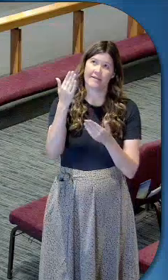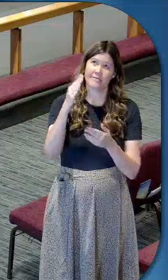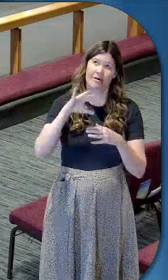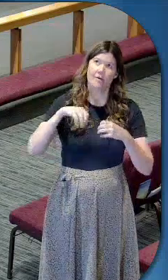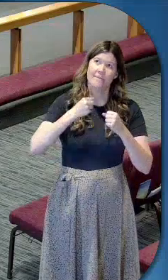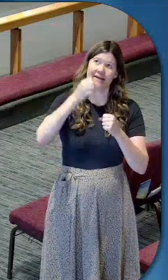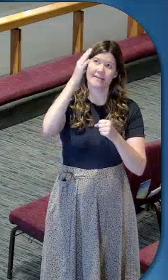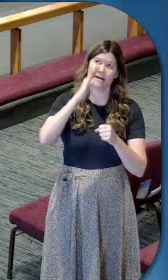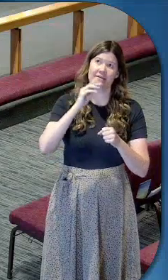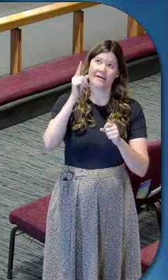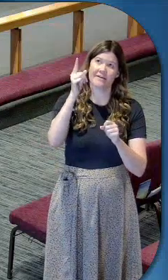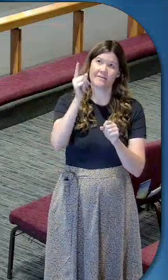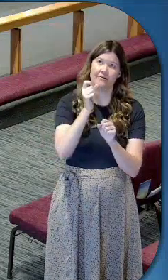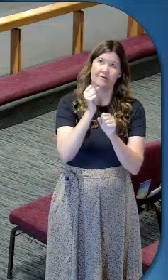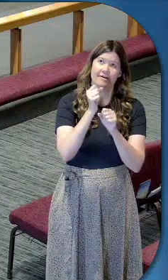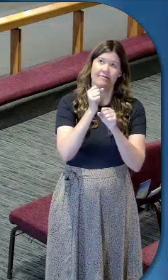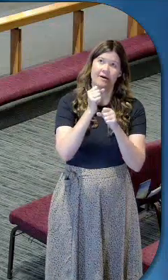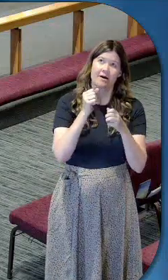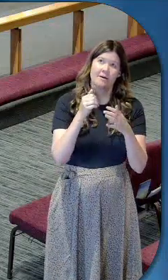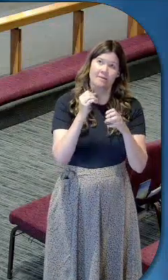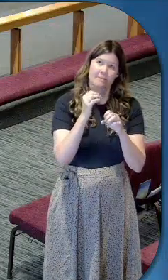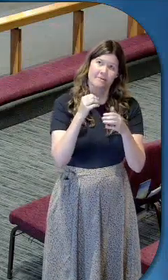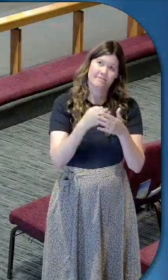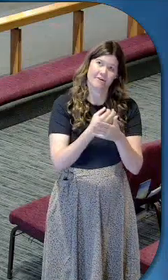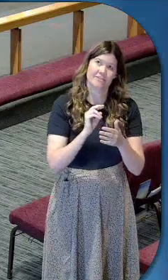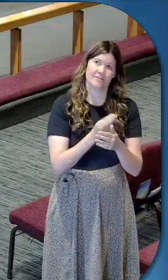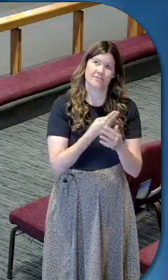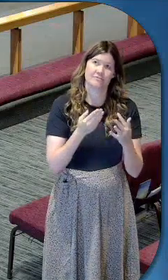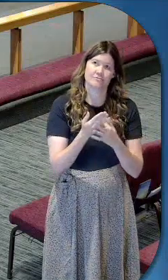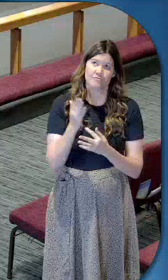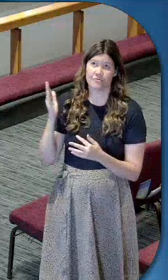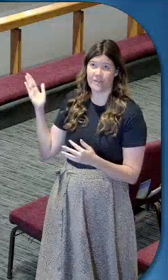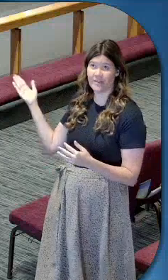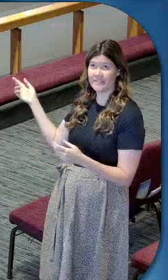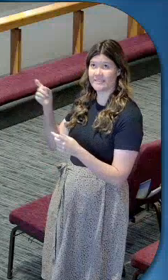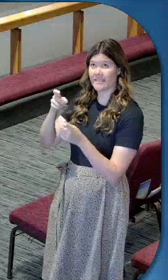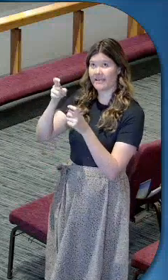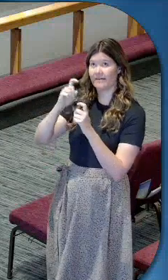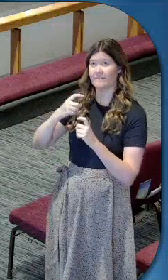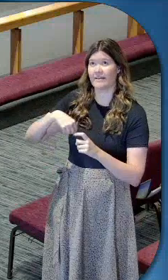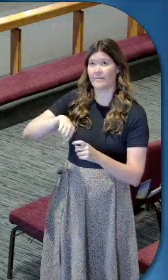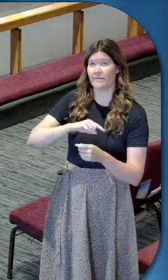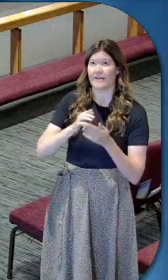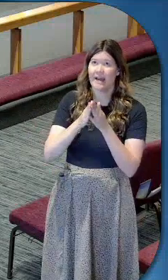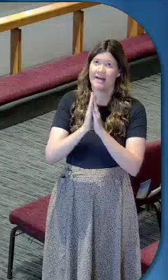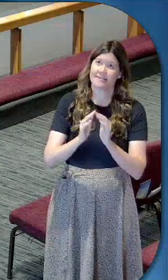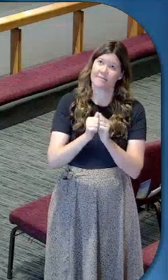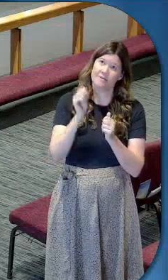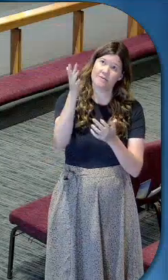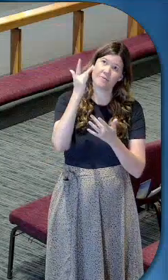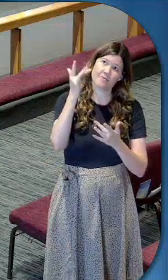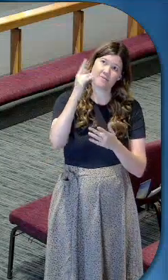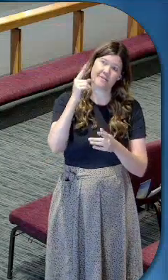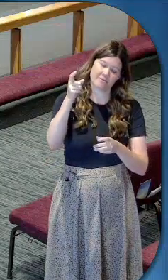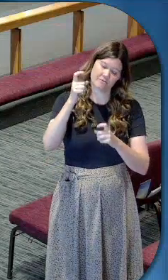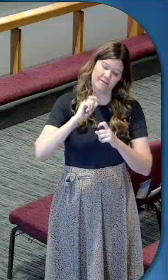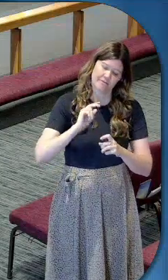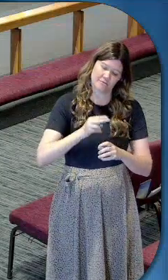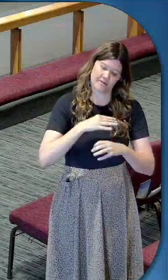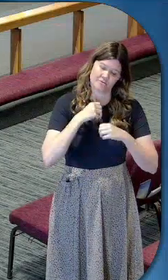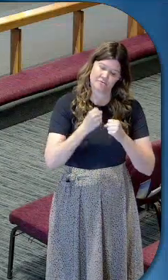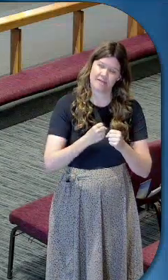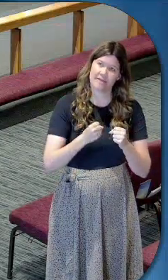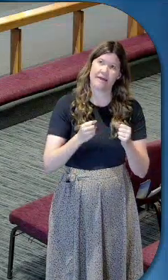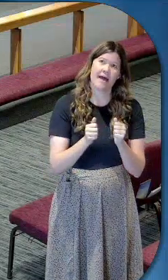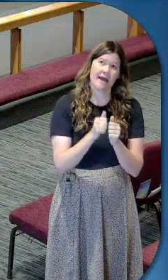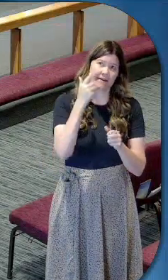Almighty God, that you have refreshed us once again through this salutary gift, and we implore you that of your mercy you would strengthen us through the same, in